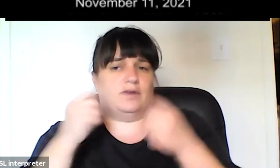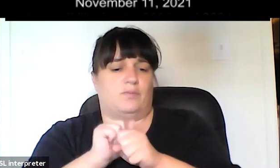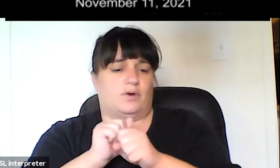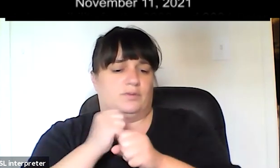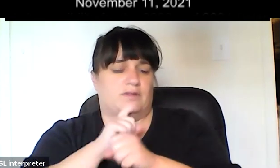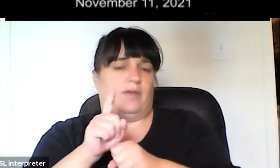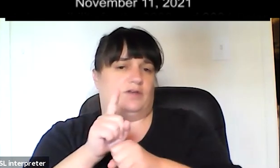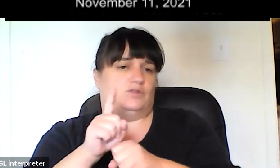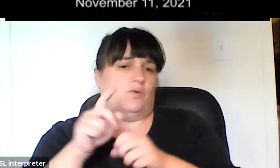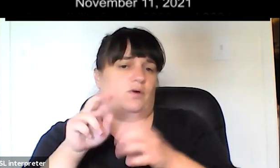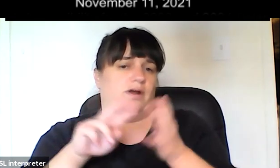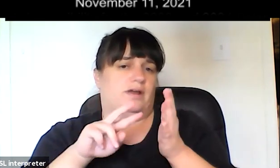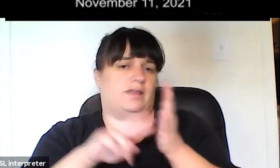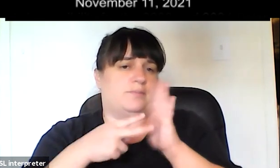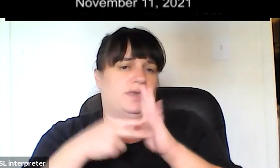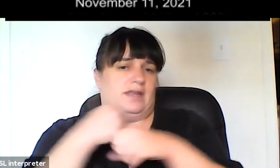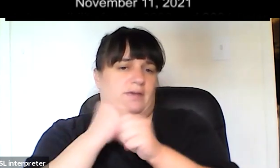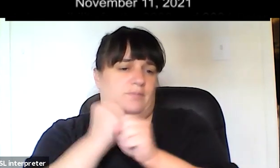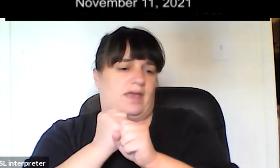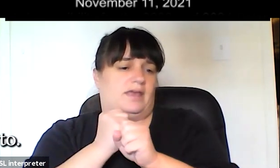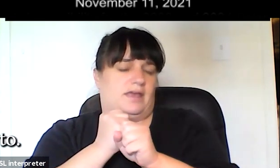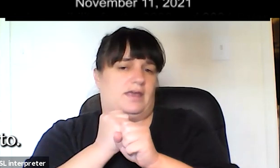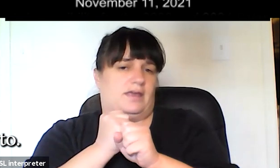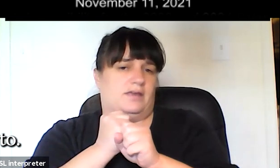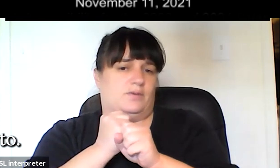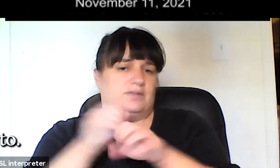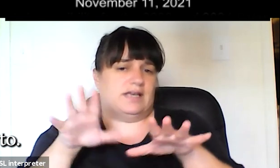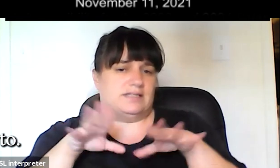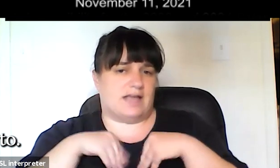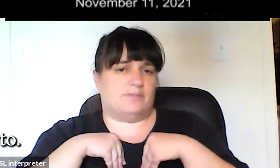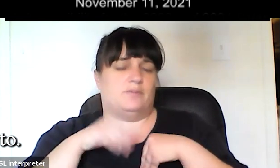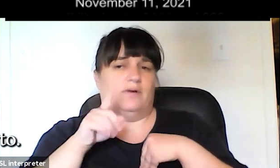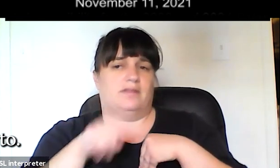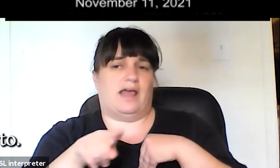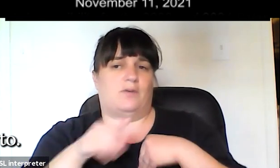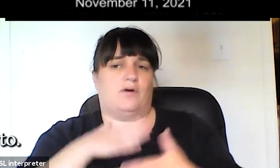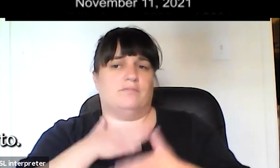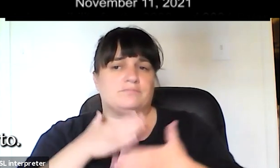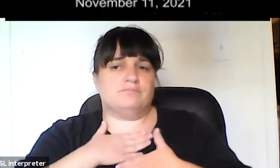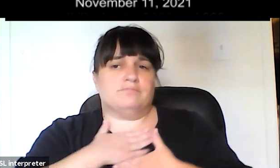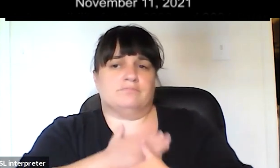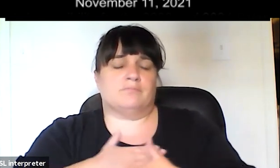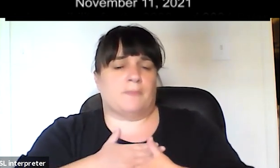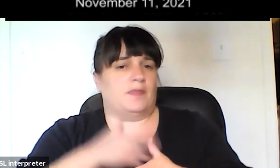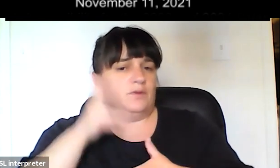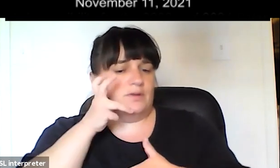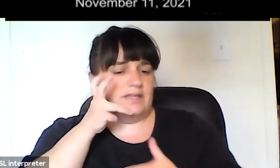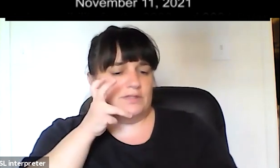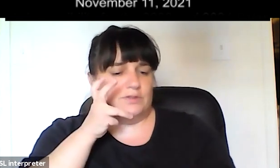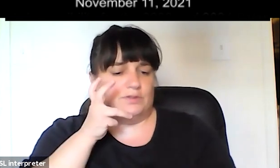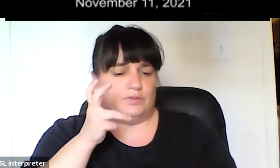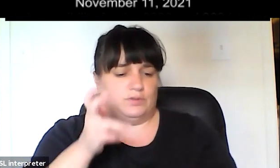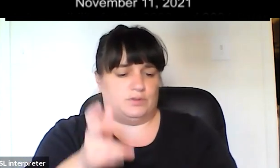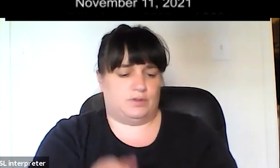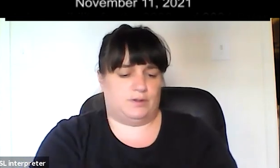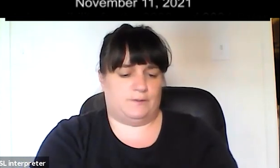make sure the meaning making of those sonifications was acceptable and that they were pleasing to listen to. And